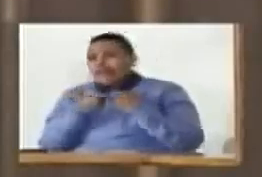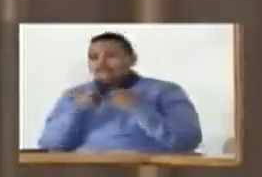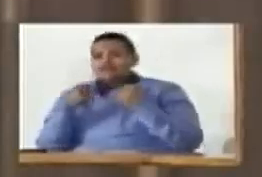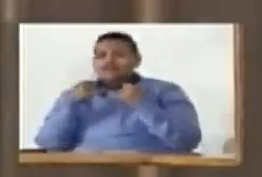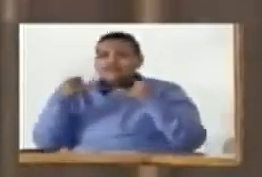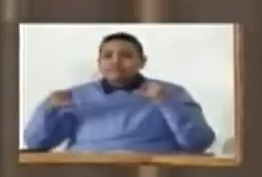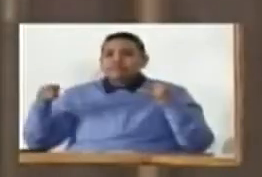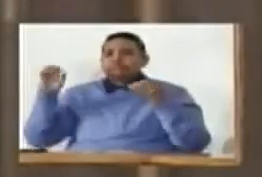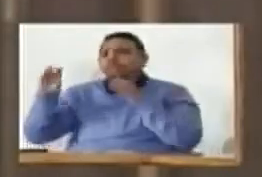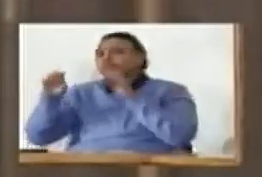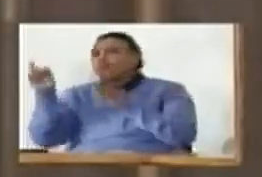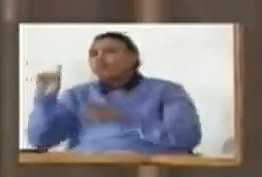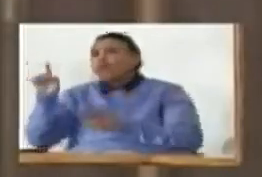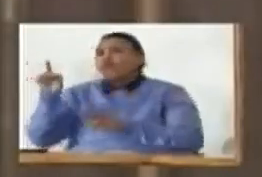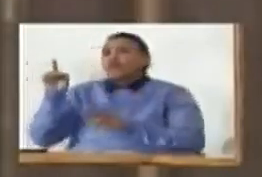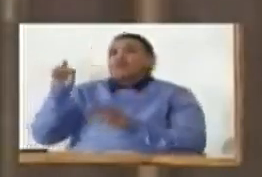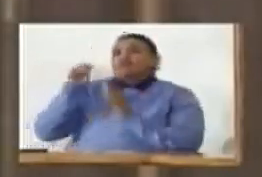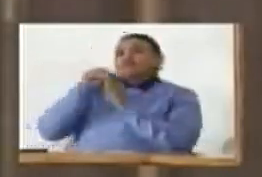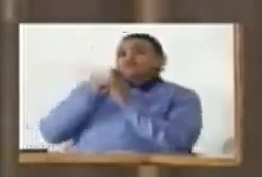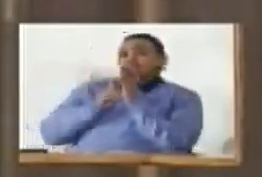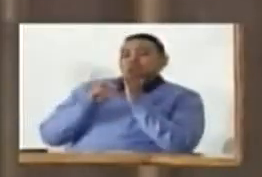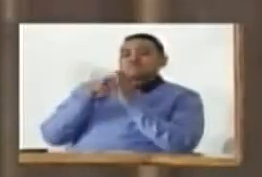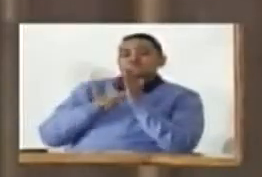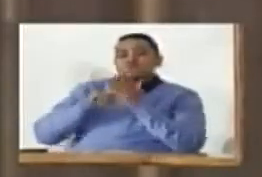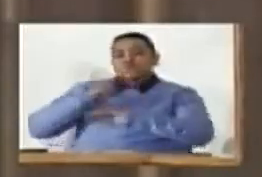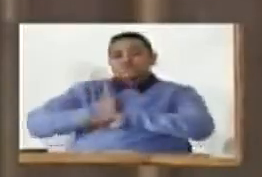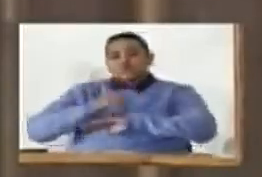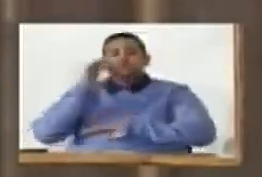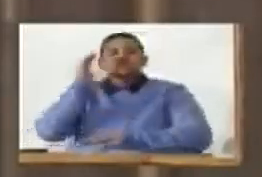regulations and order,